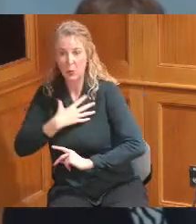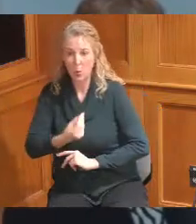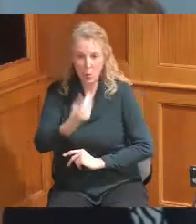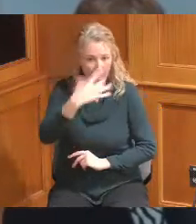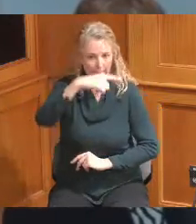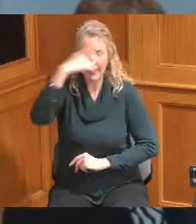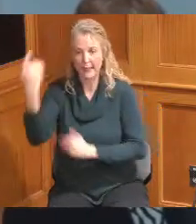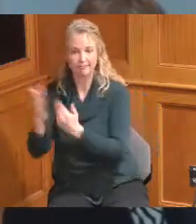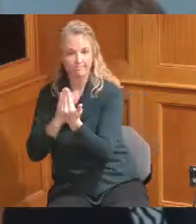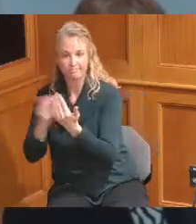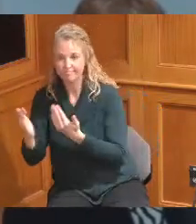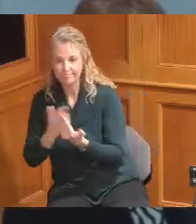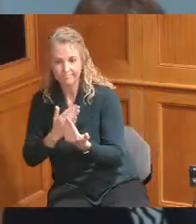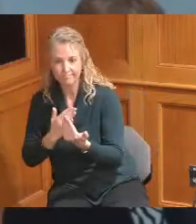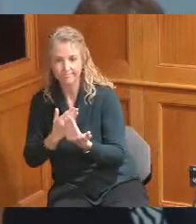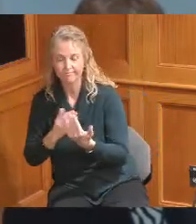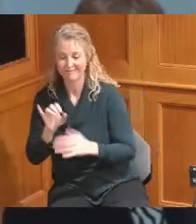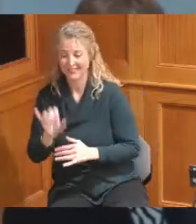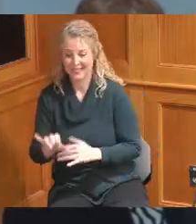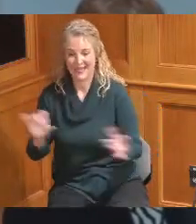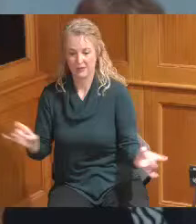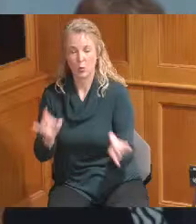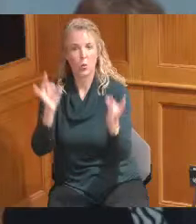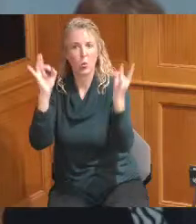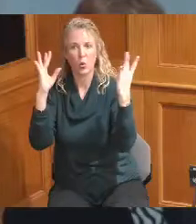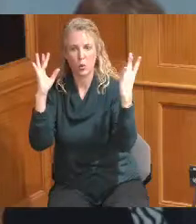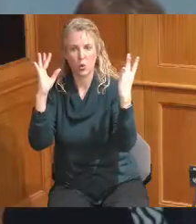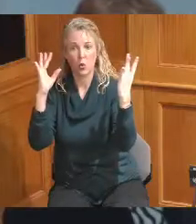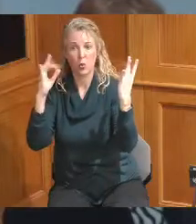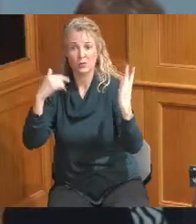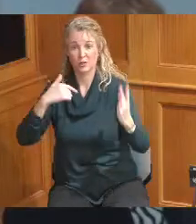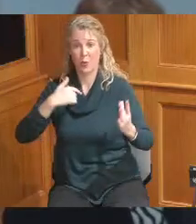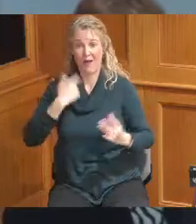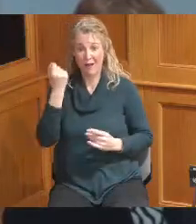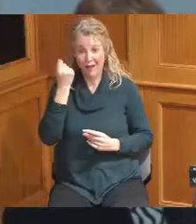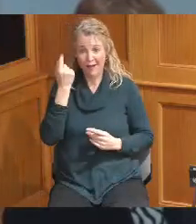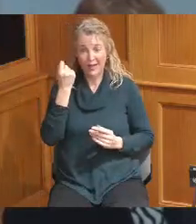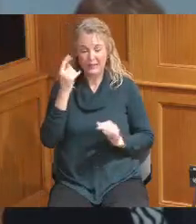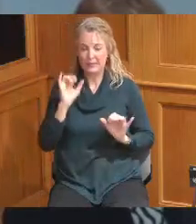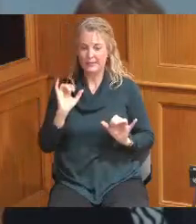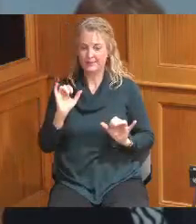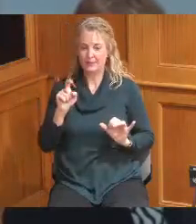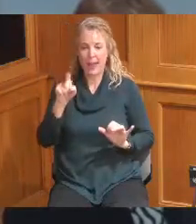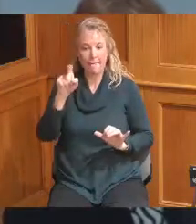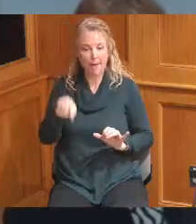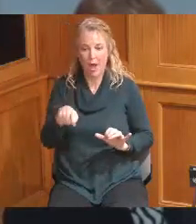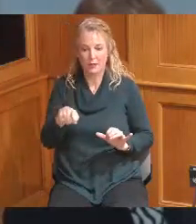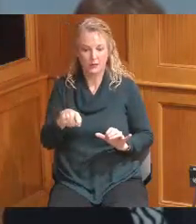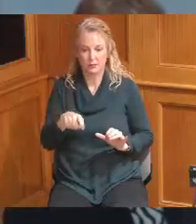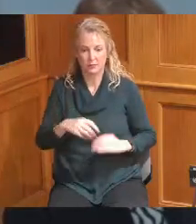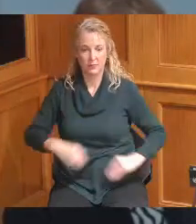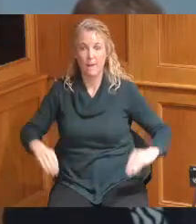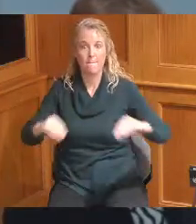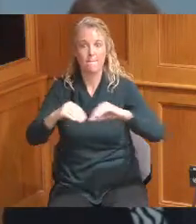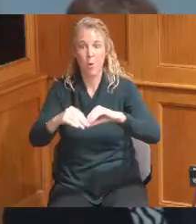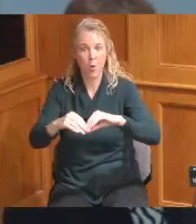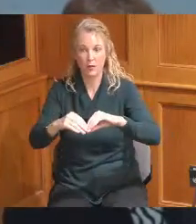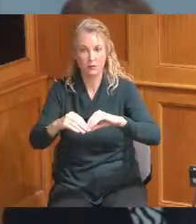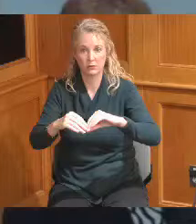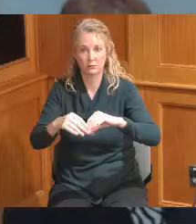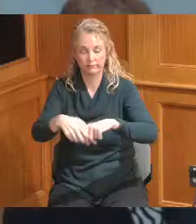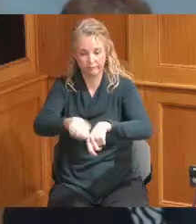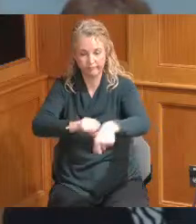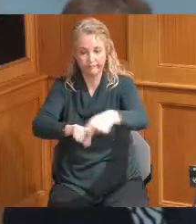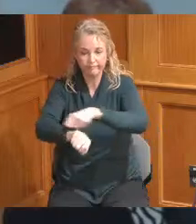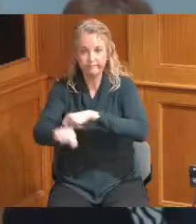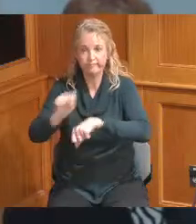and black, was palpable. And I realized that I had to do more than what I was doing in my